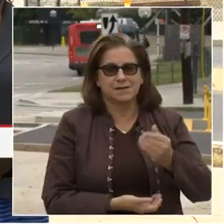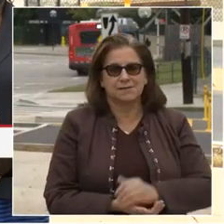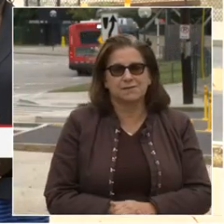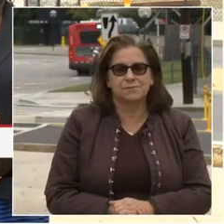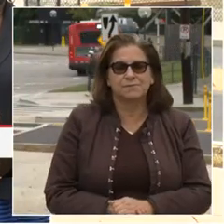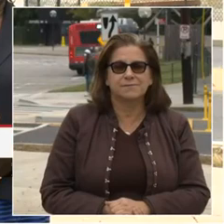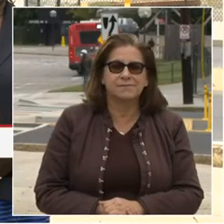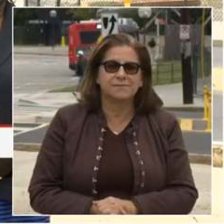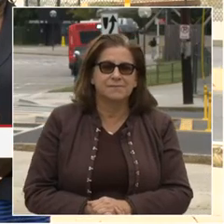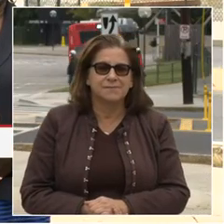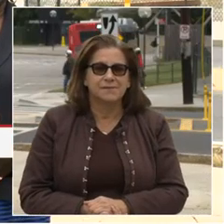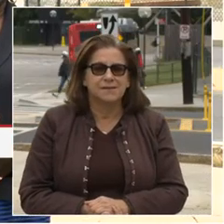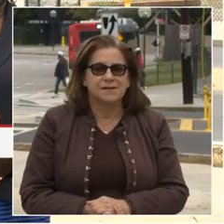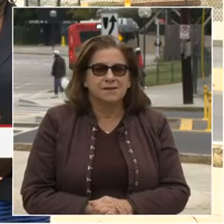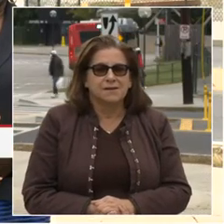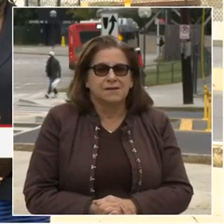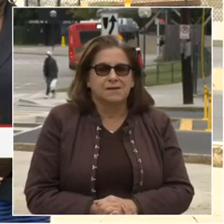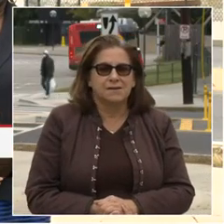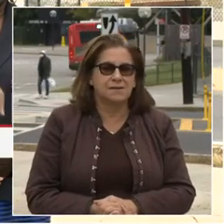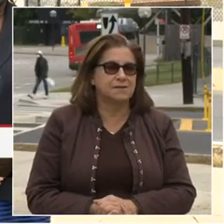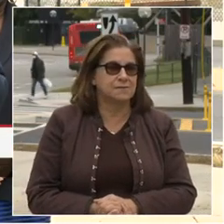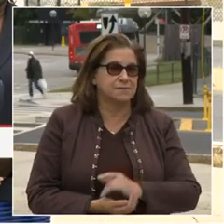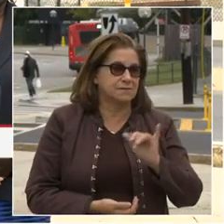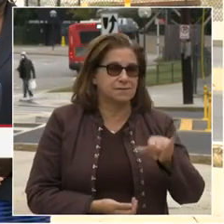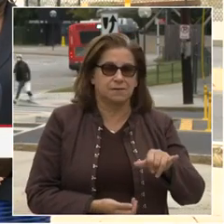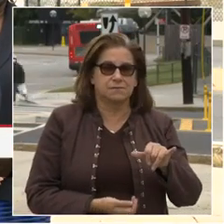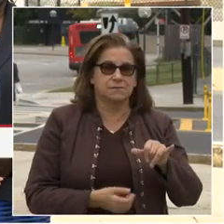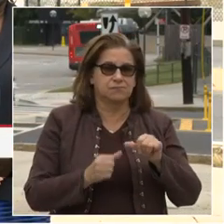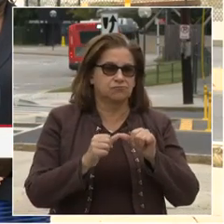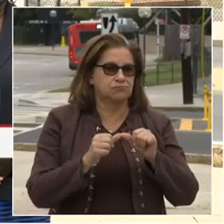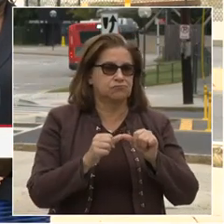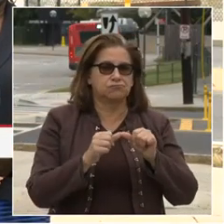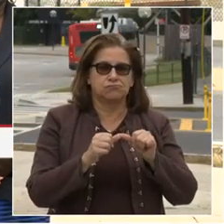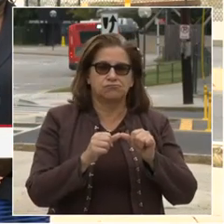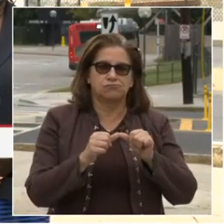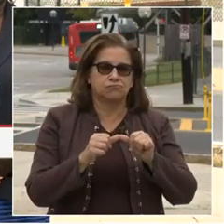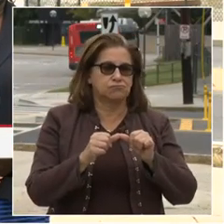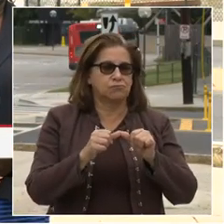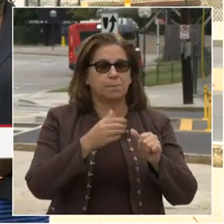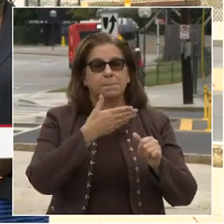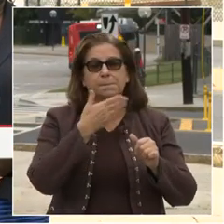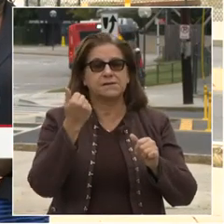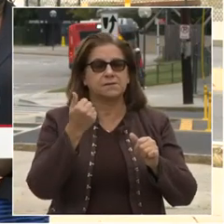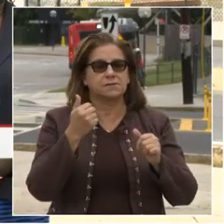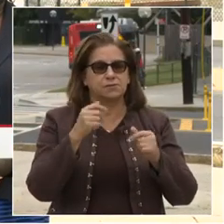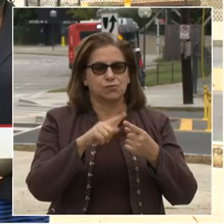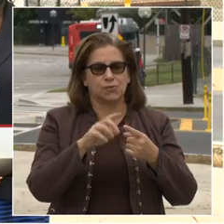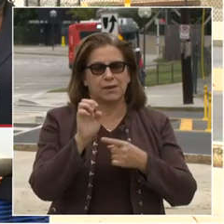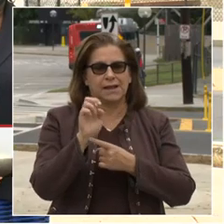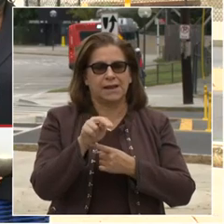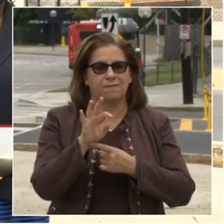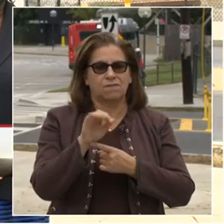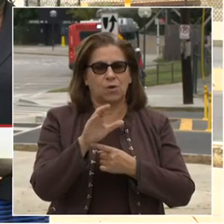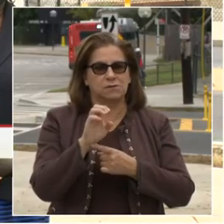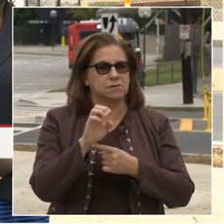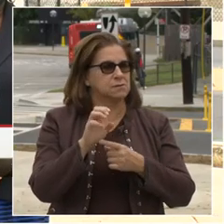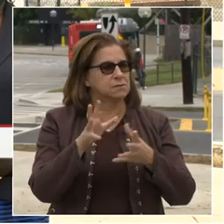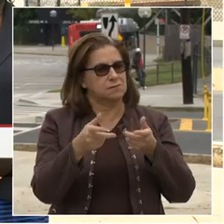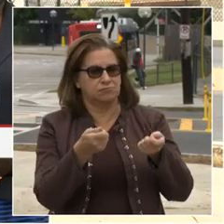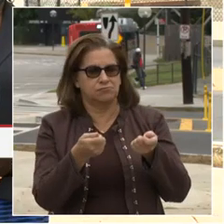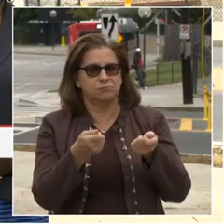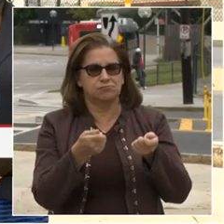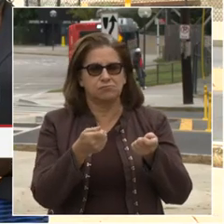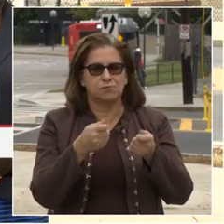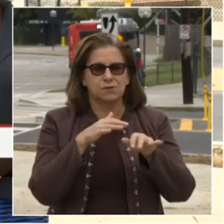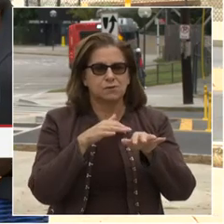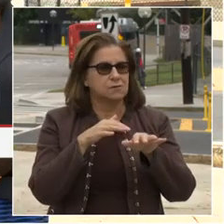quick enforcement helps in the compliance with all of our laws, including traffic safety.